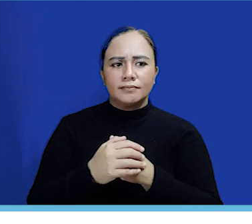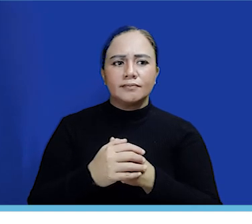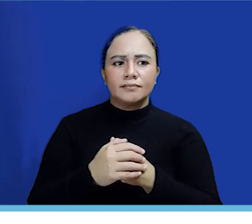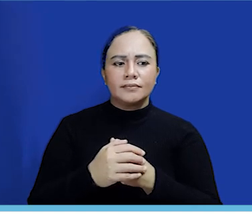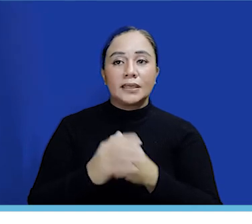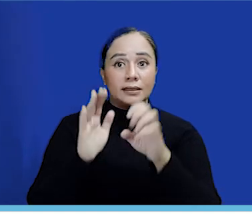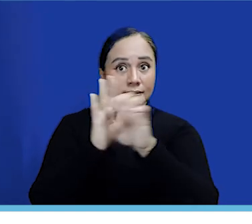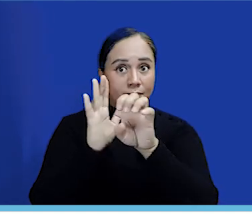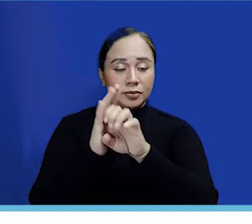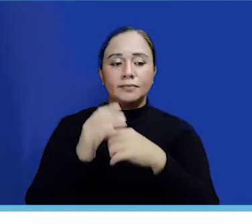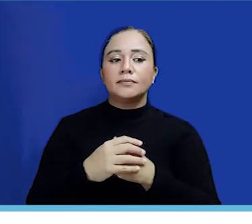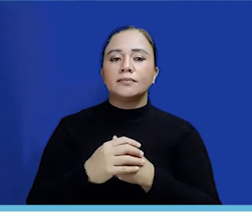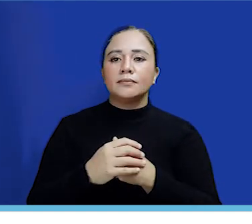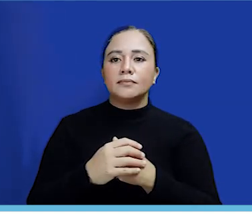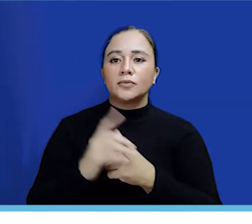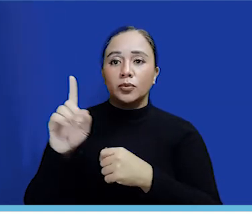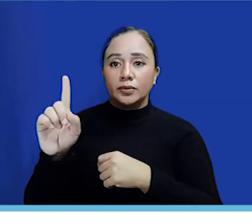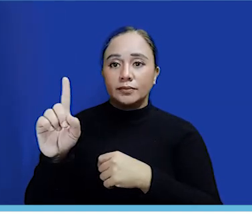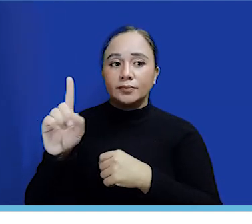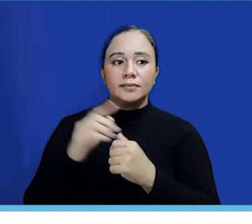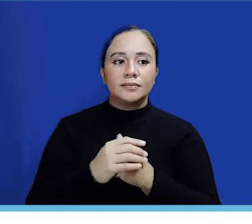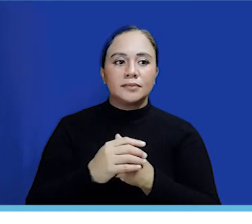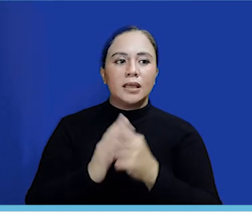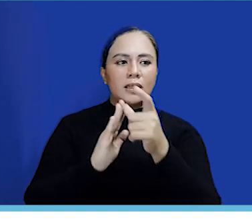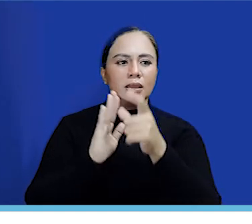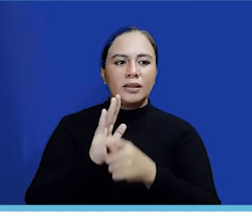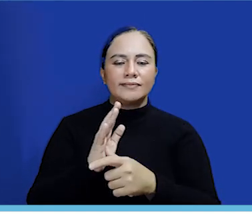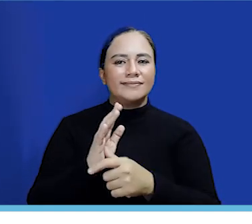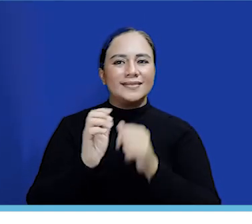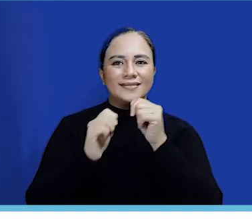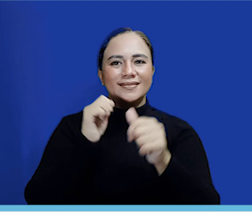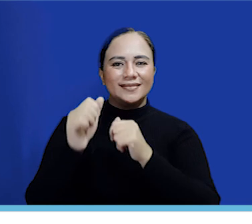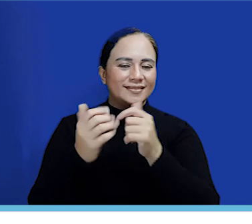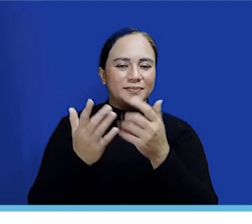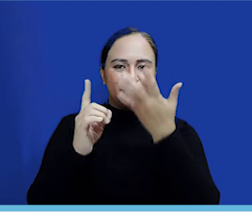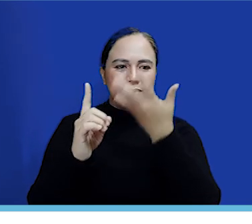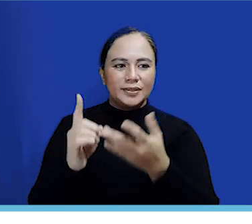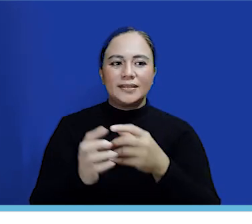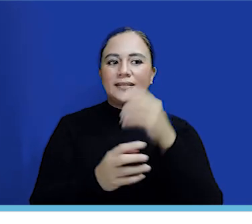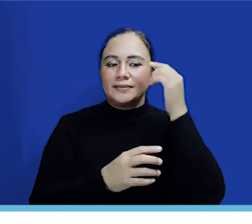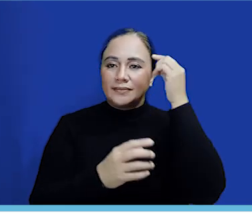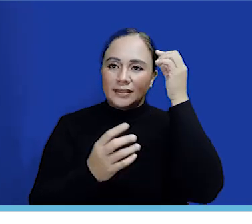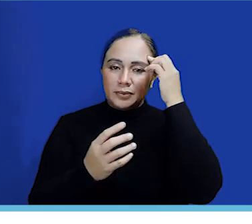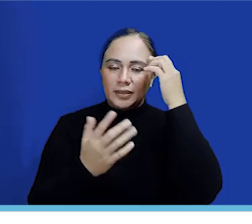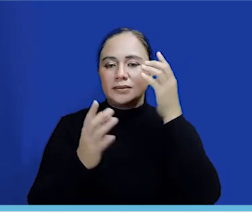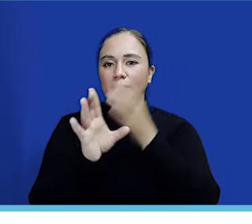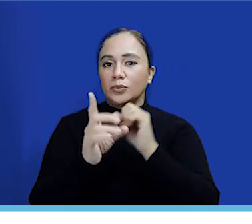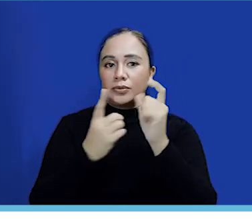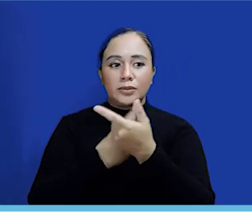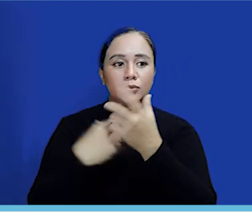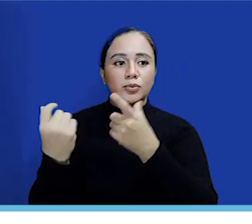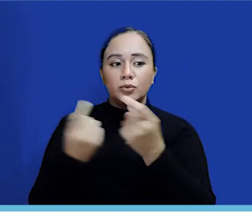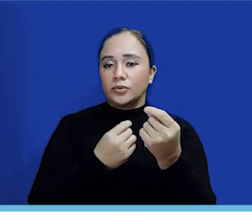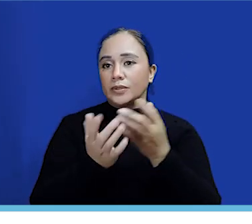disabilities. Examples. 1. Laws that deny persons with intellectual and psychosocial disabilities